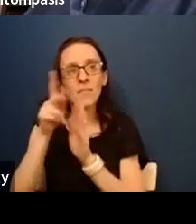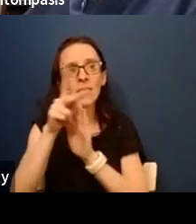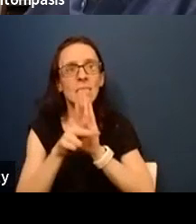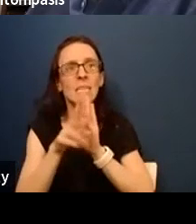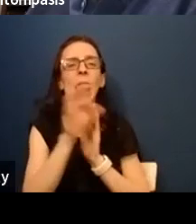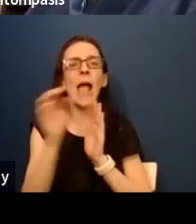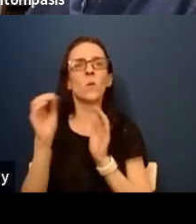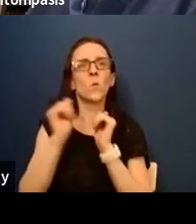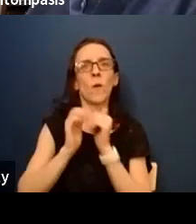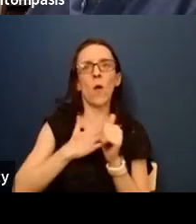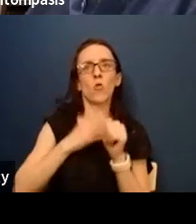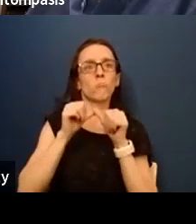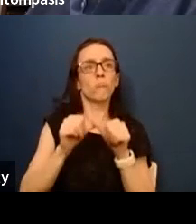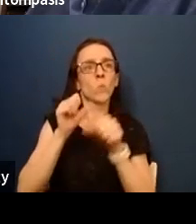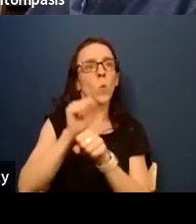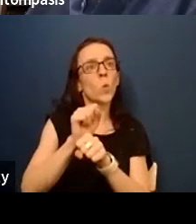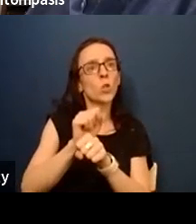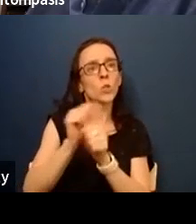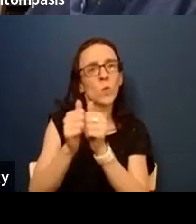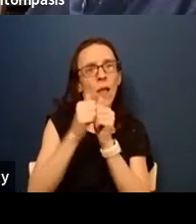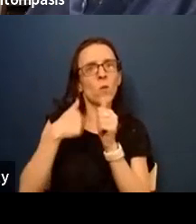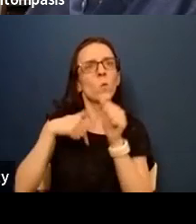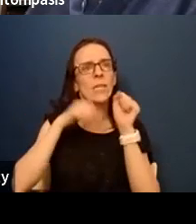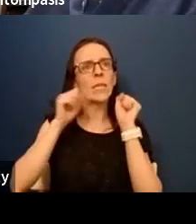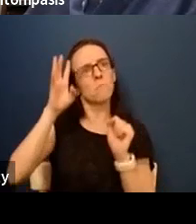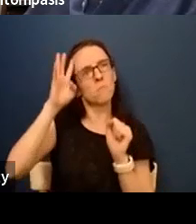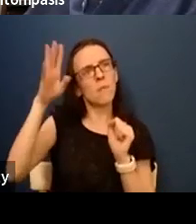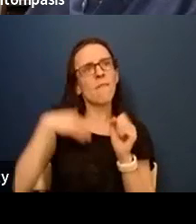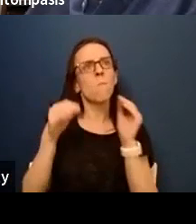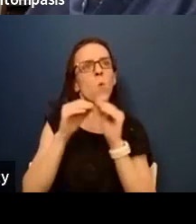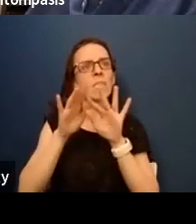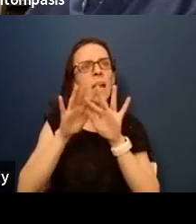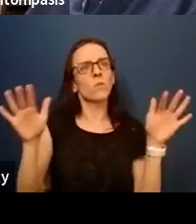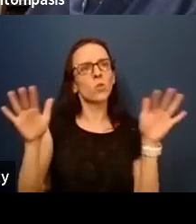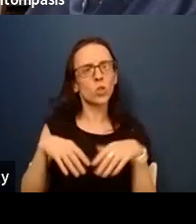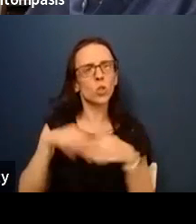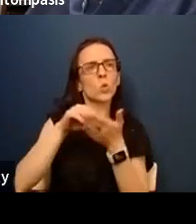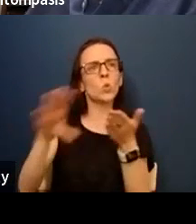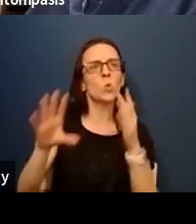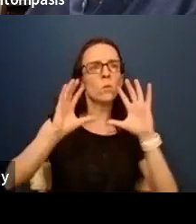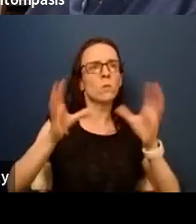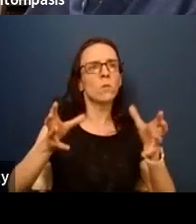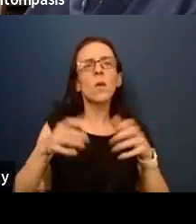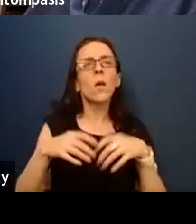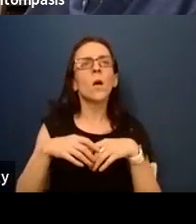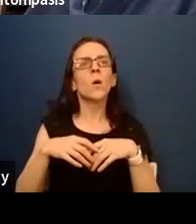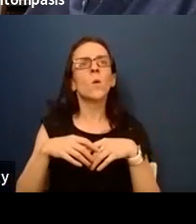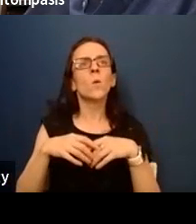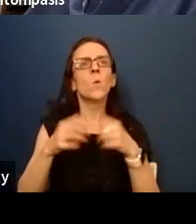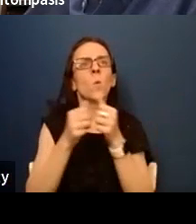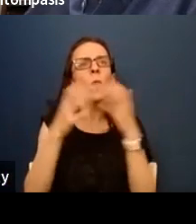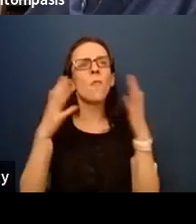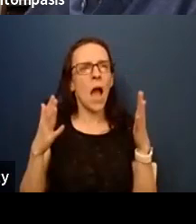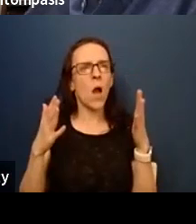that we can arrive at a more diverse student body without exacting those very varied opinions